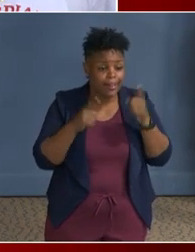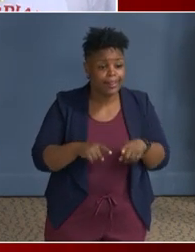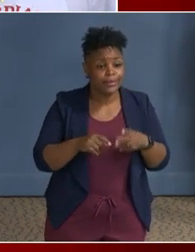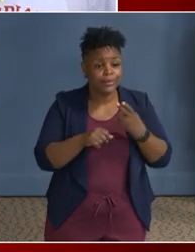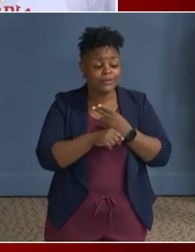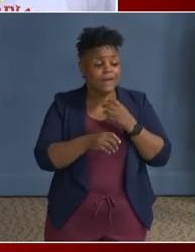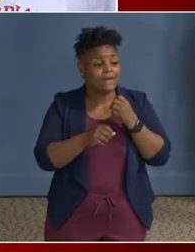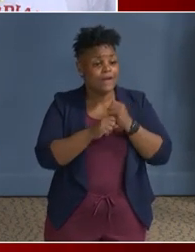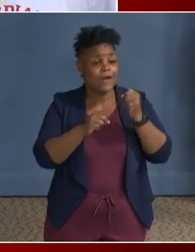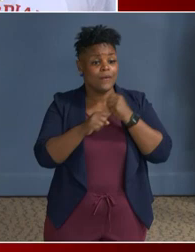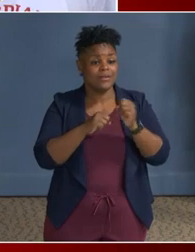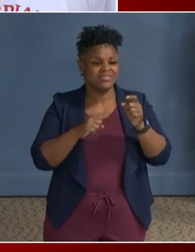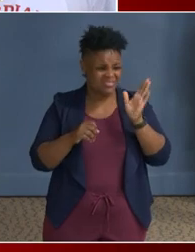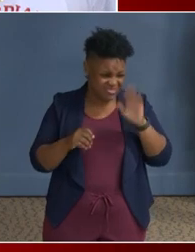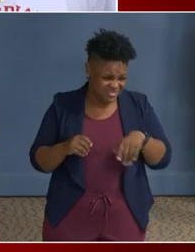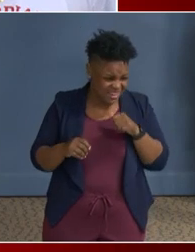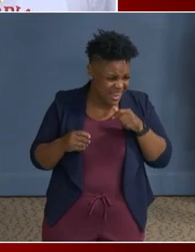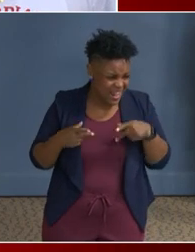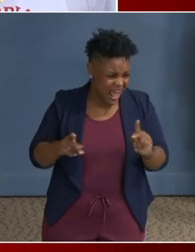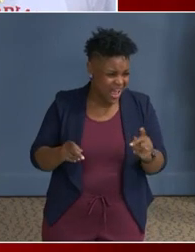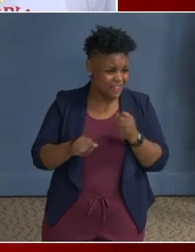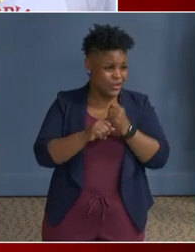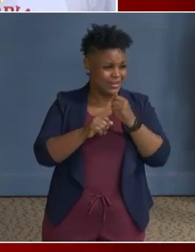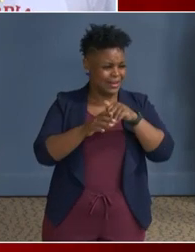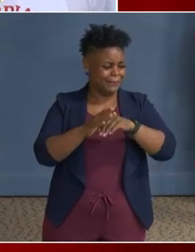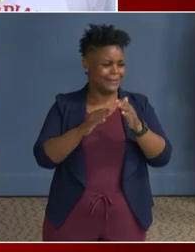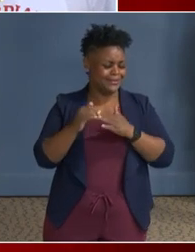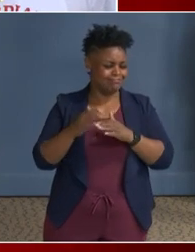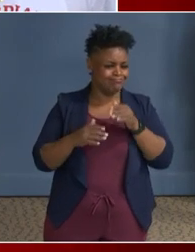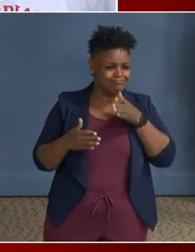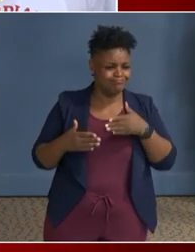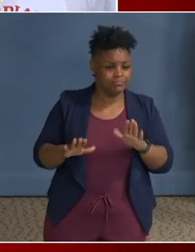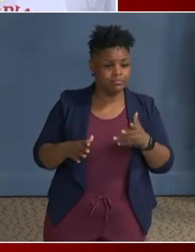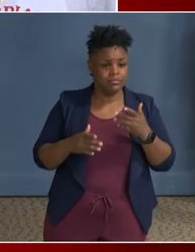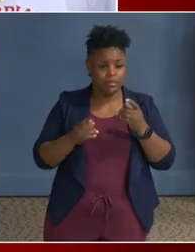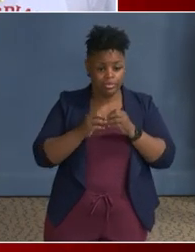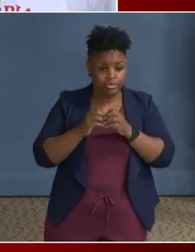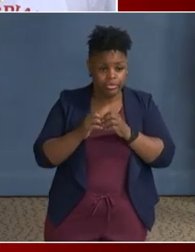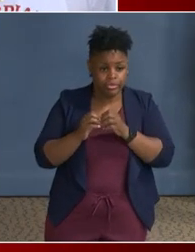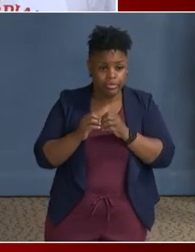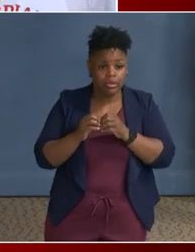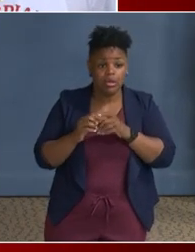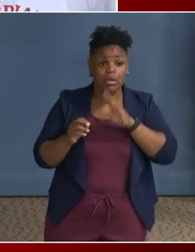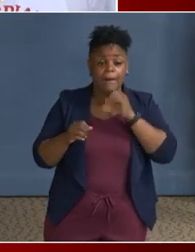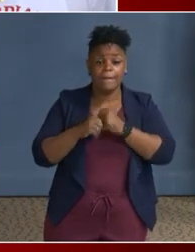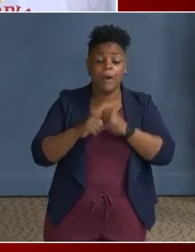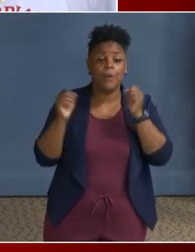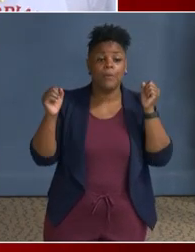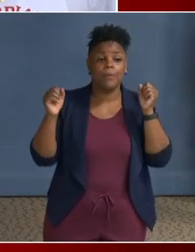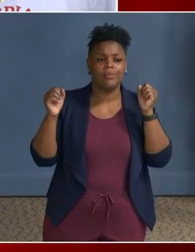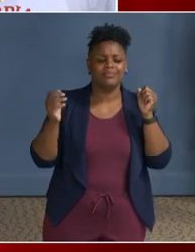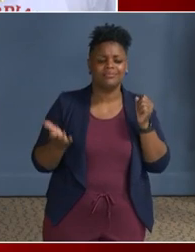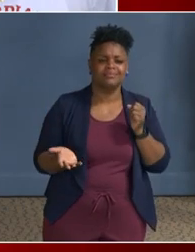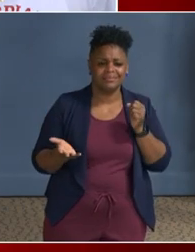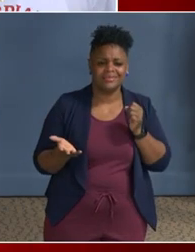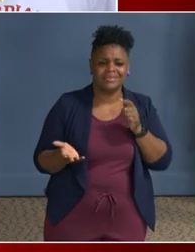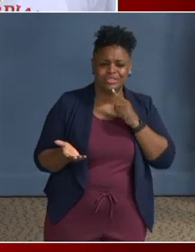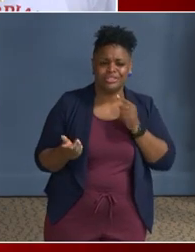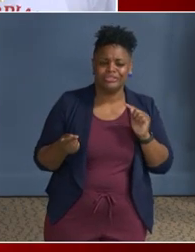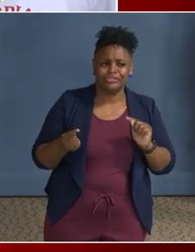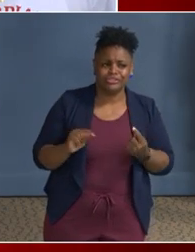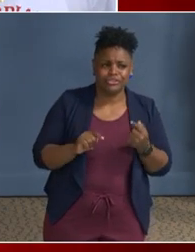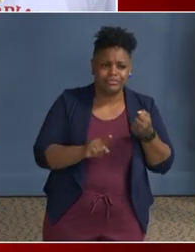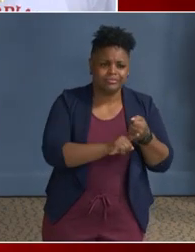have those fireworks here in our city. Working with the fireworks went off, and he suffered a very traumatic injury to his